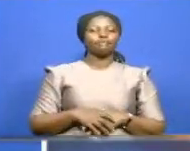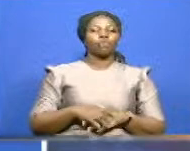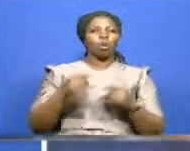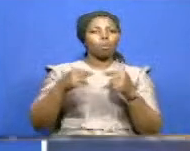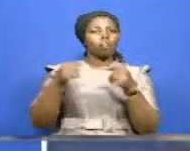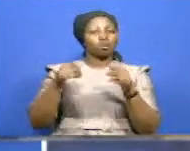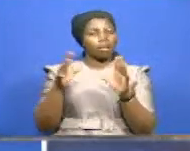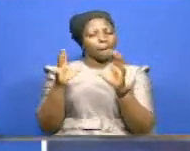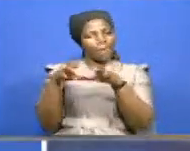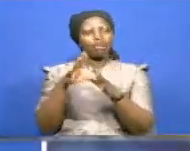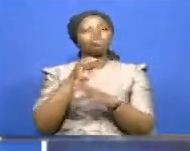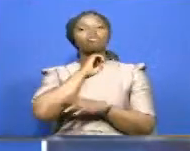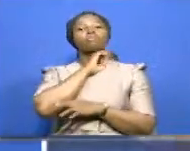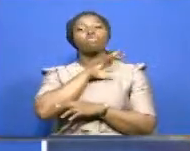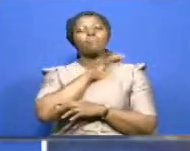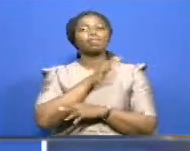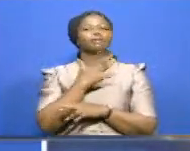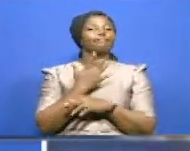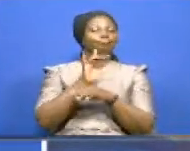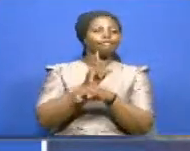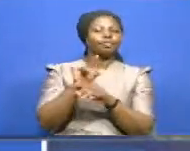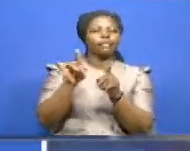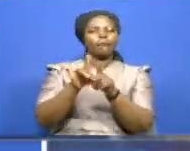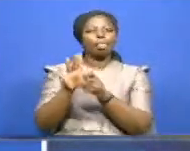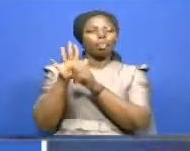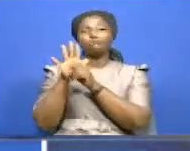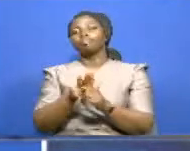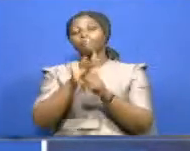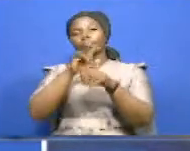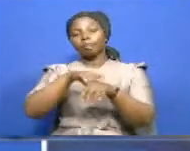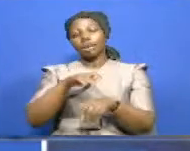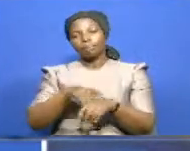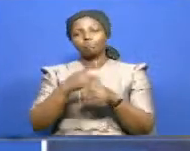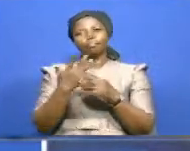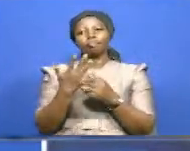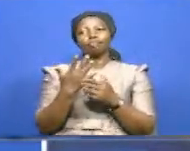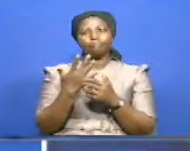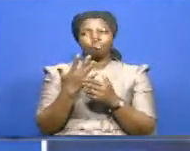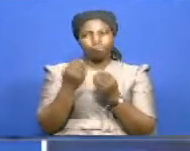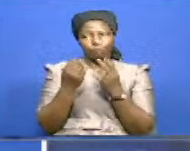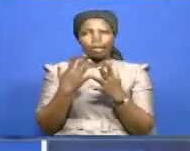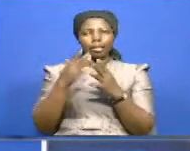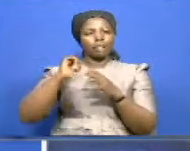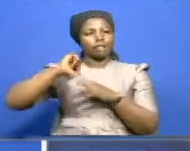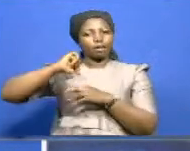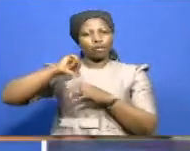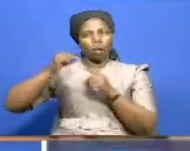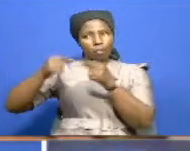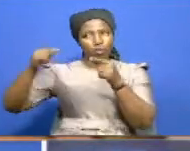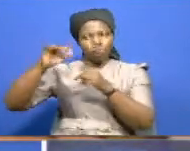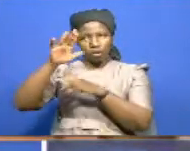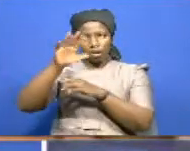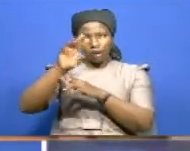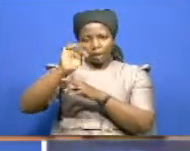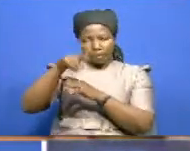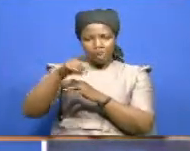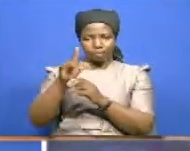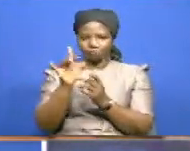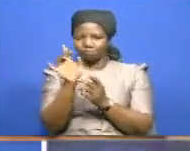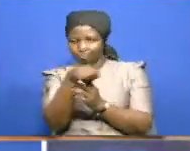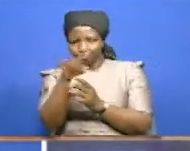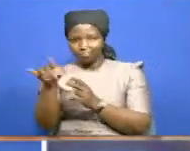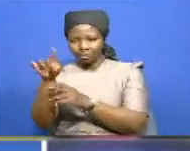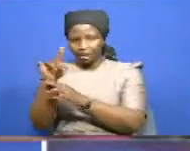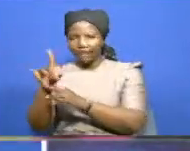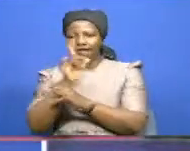of threats and repression as the Election Commission disqualified dozens of opposition parliamentary candidates, while rights groups